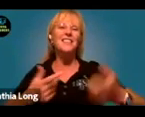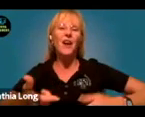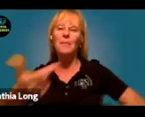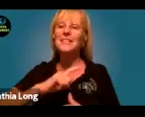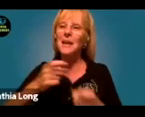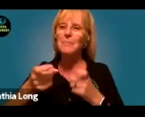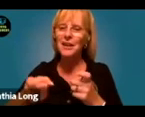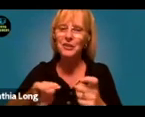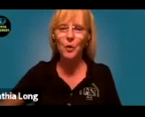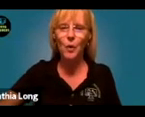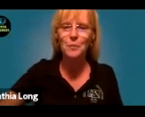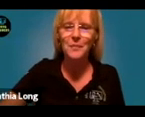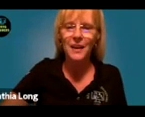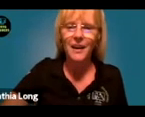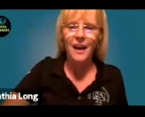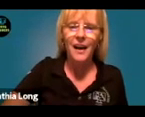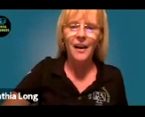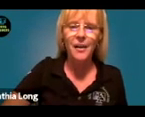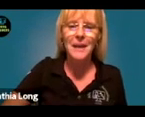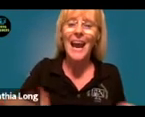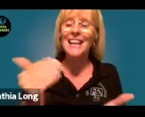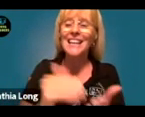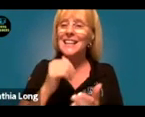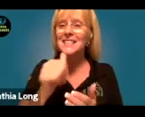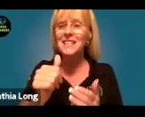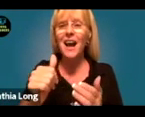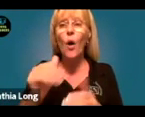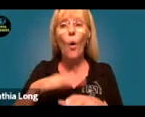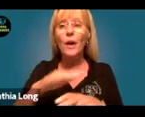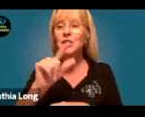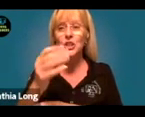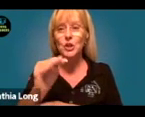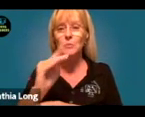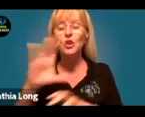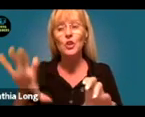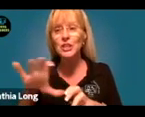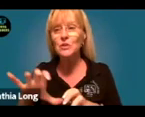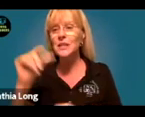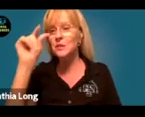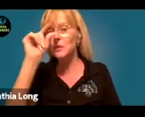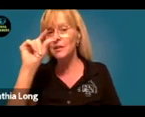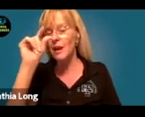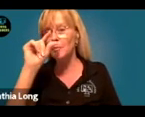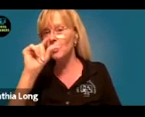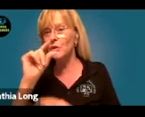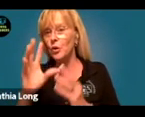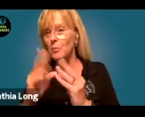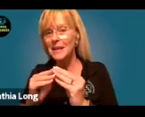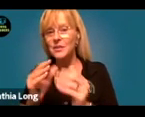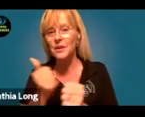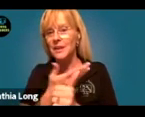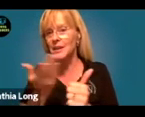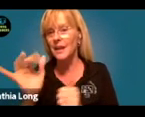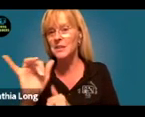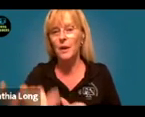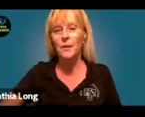Okay, so I'm going to take back control. And again, this is not on Zoom, so you can do this with your Google Meets